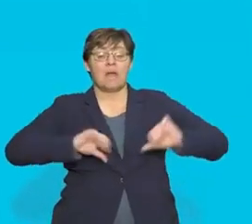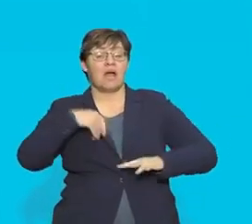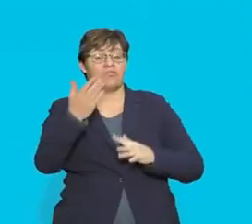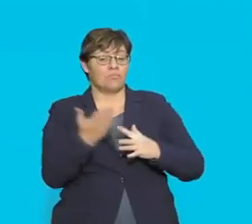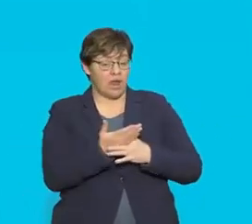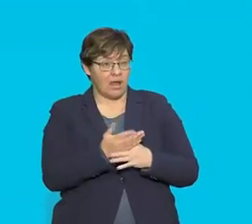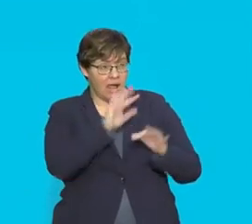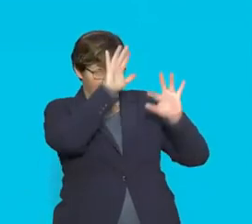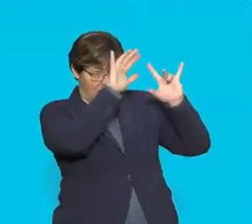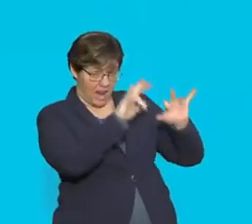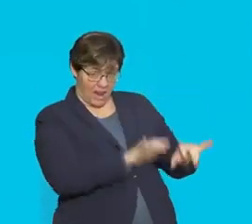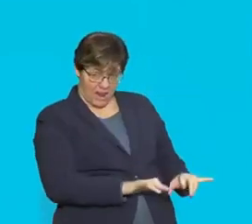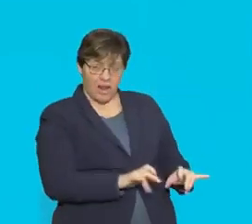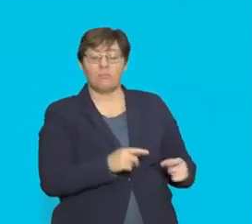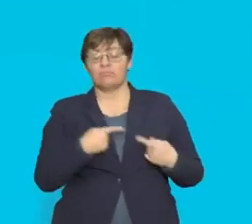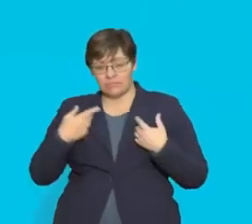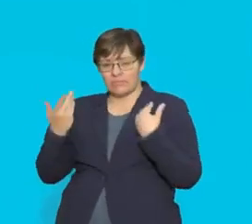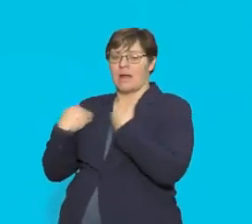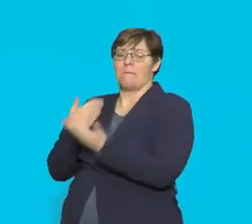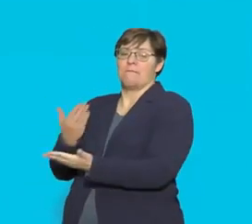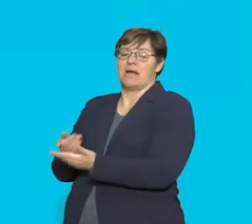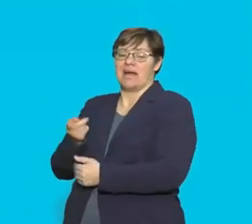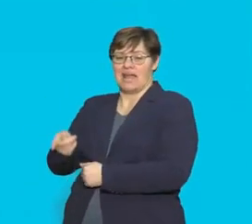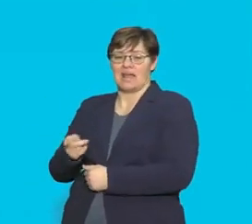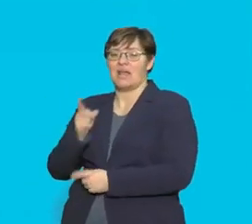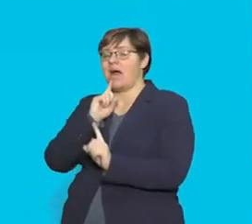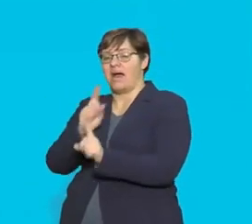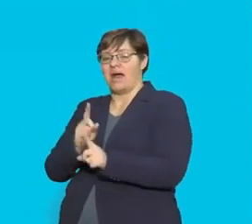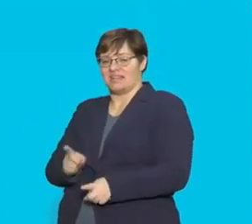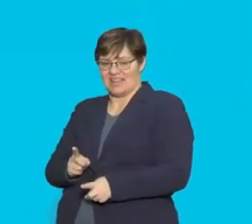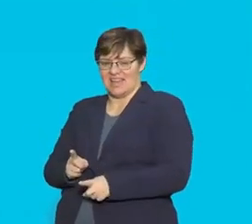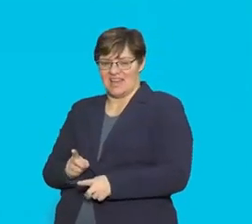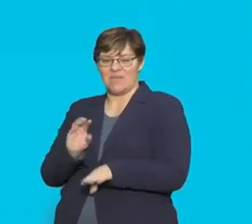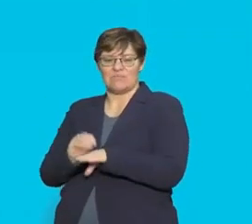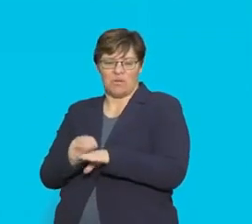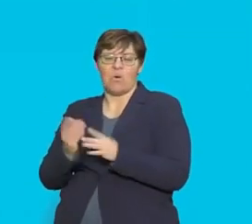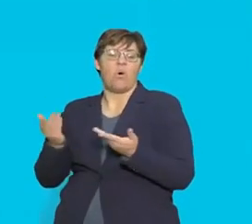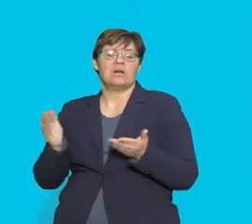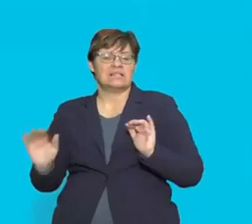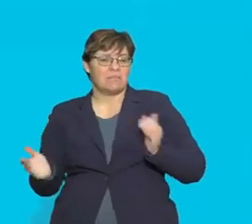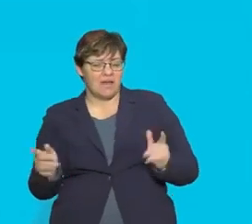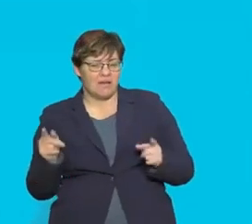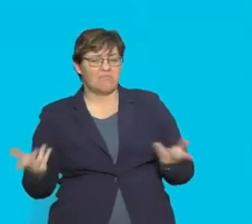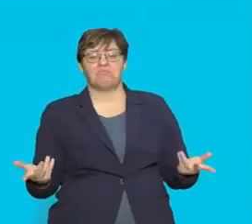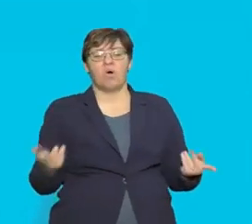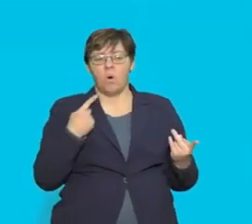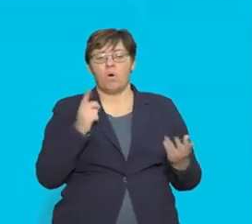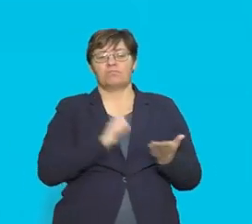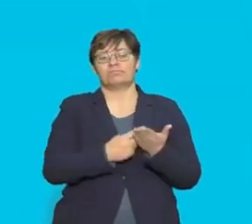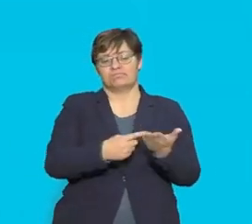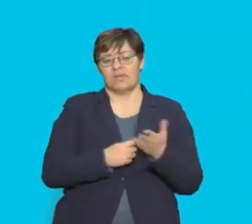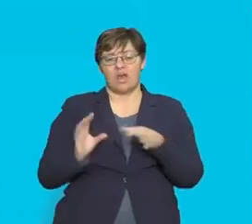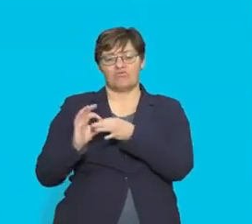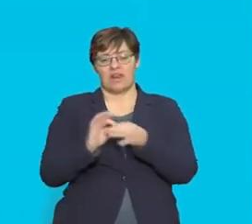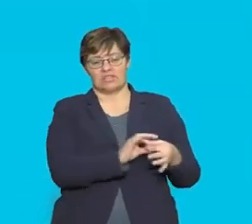use all of what I've spoken about so far in trying to then prove some similarities, or just to even